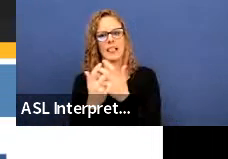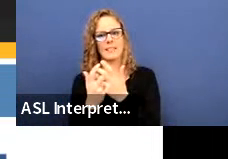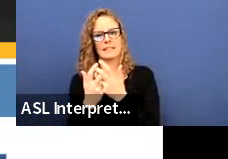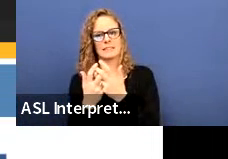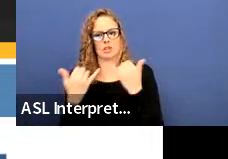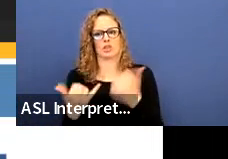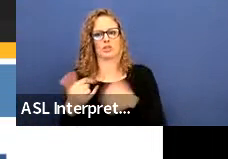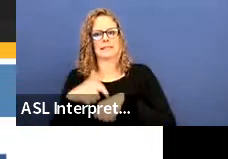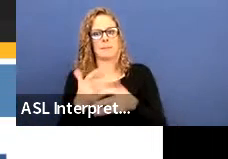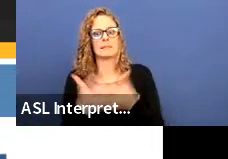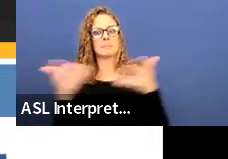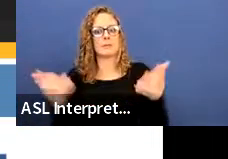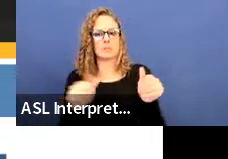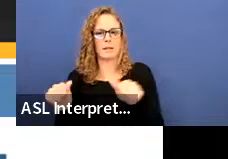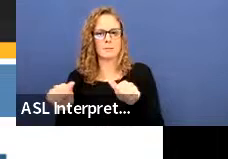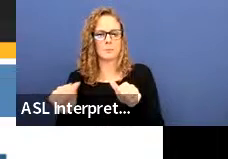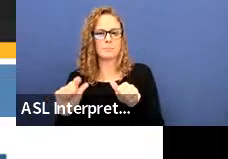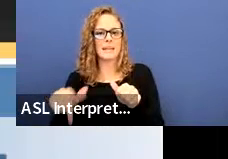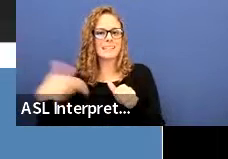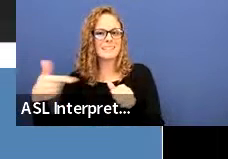possible. Next slide, please.